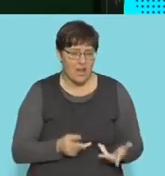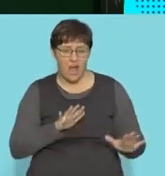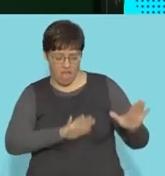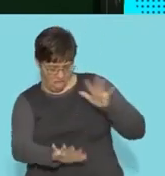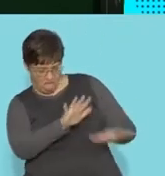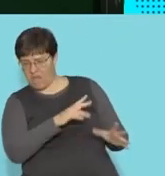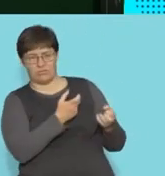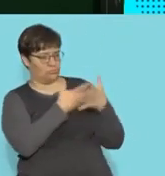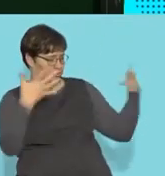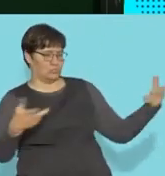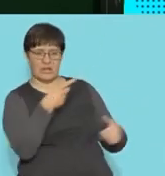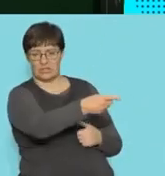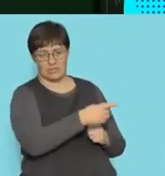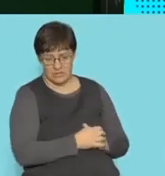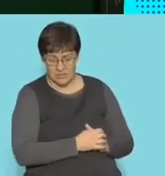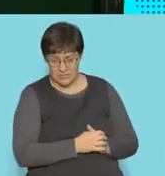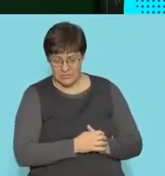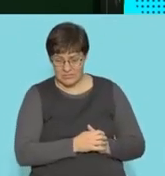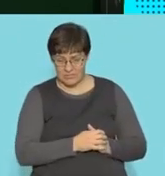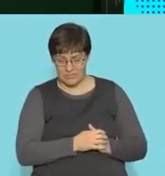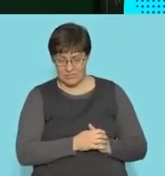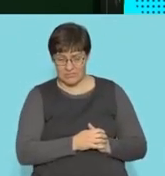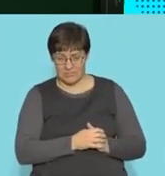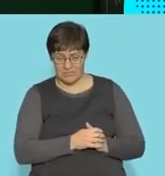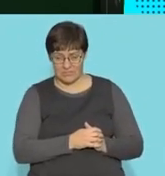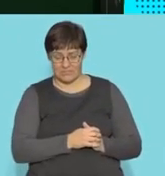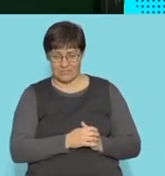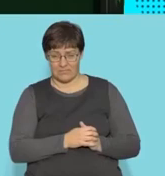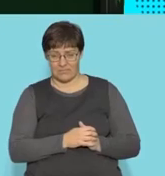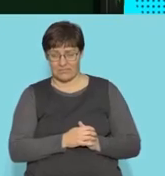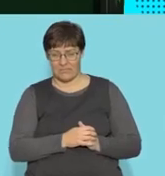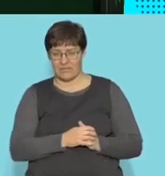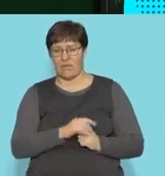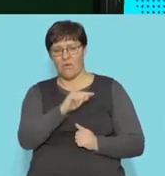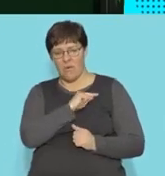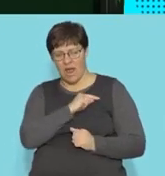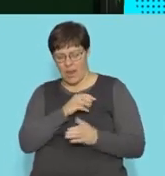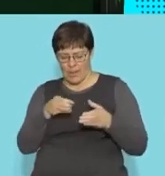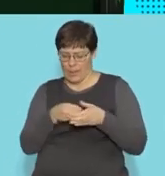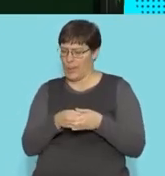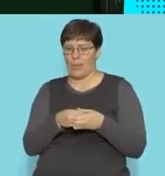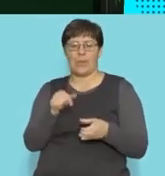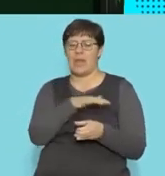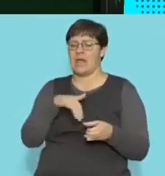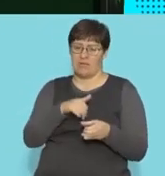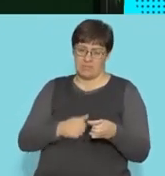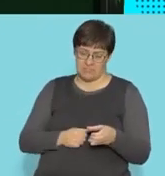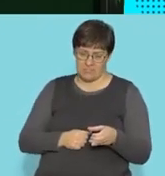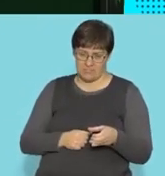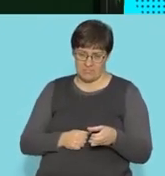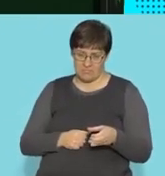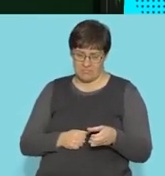cope with those high levels of reindeer living on a very